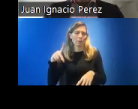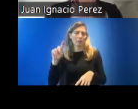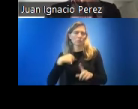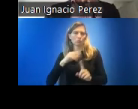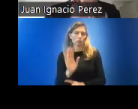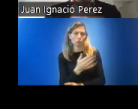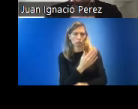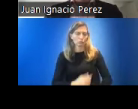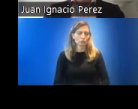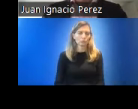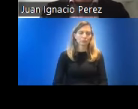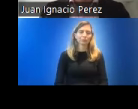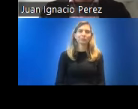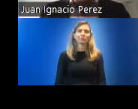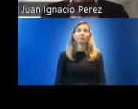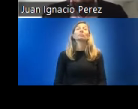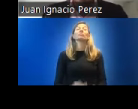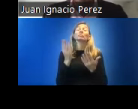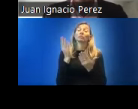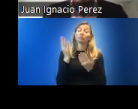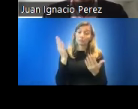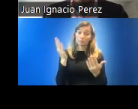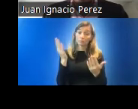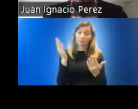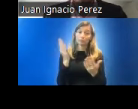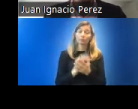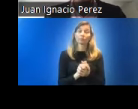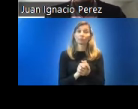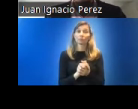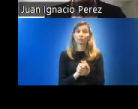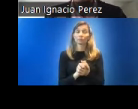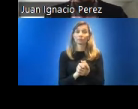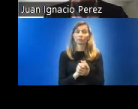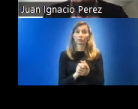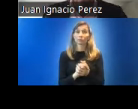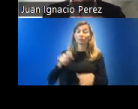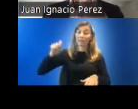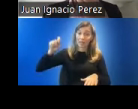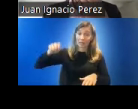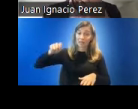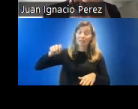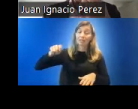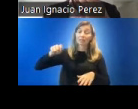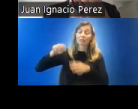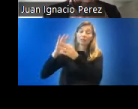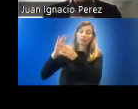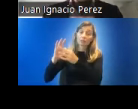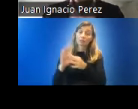And here we have a case. This is not connected to